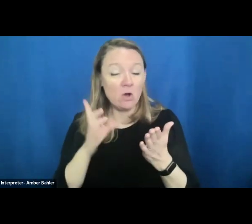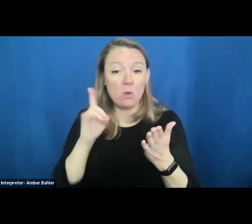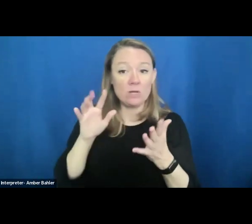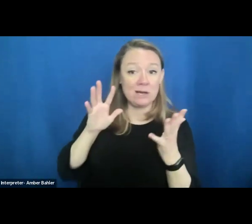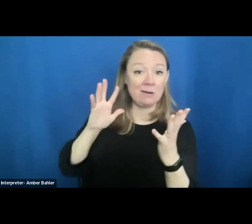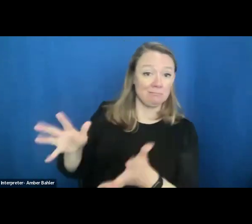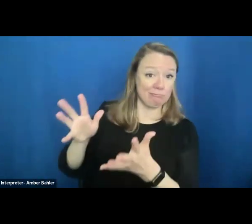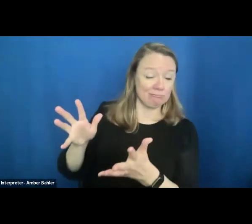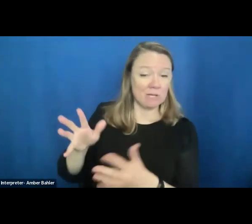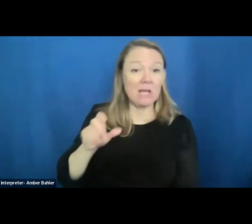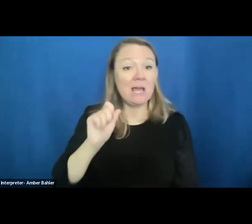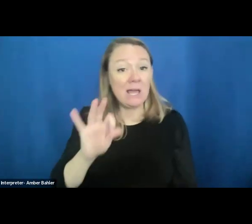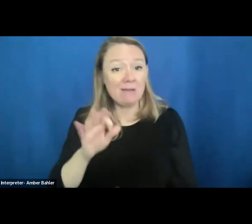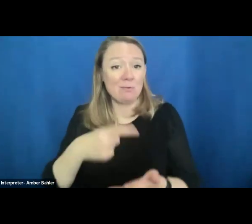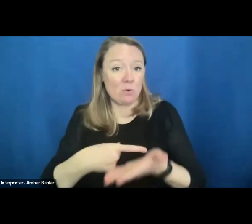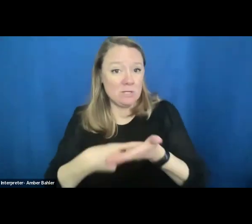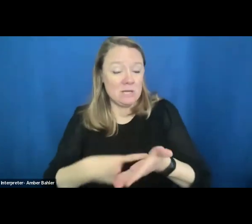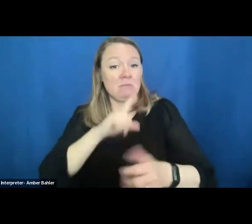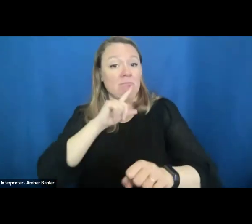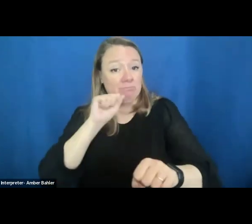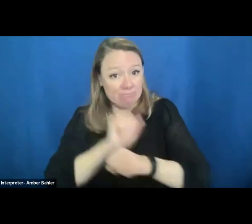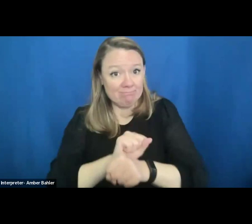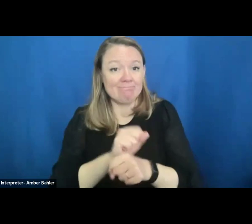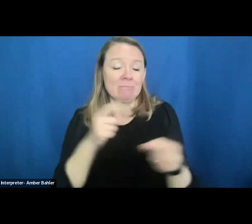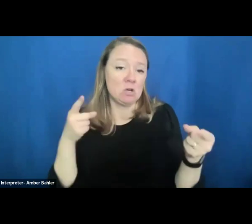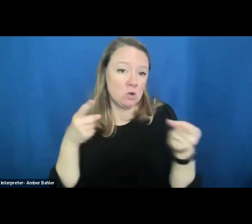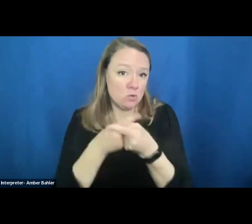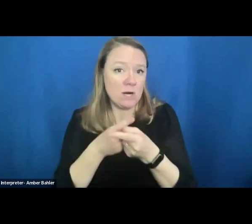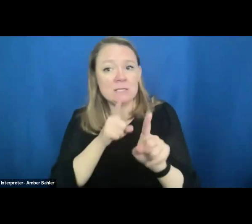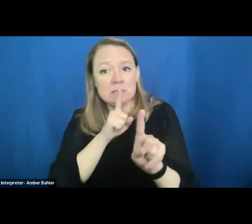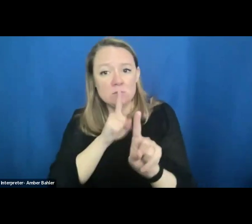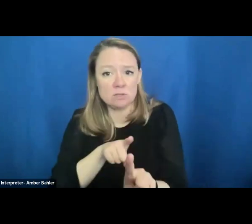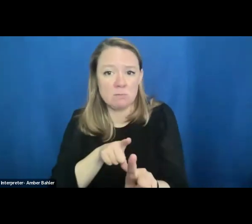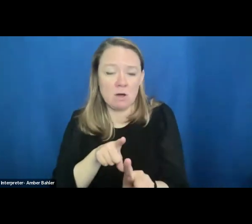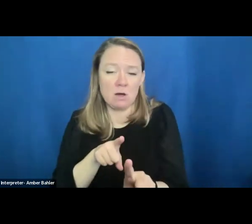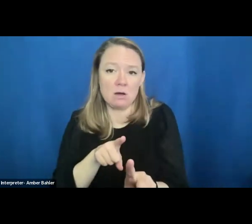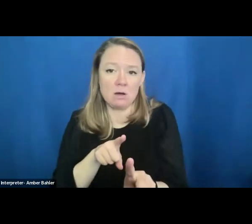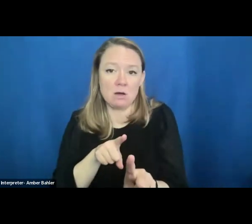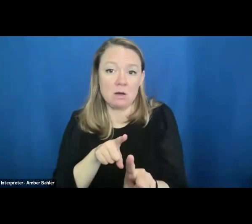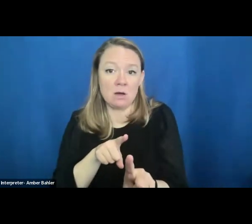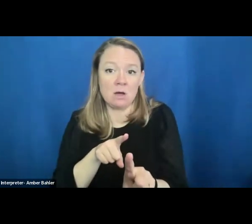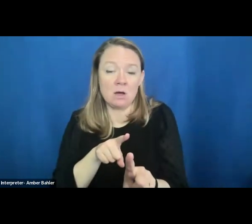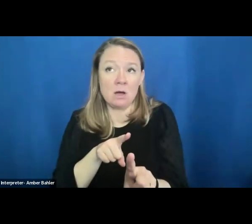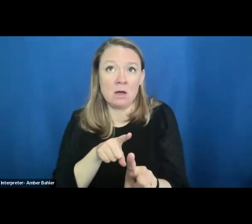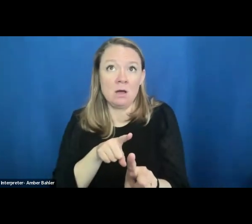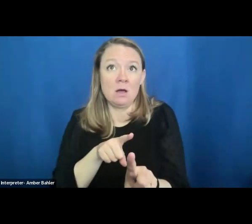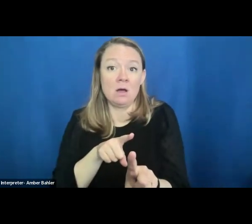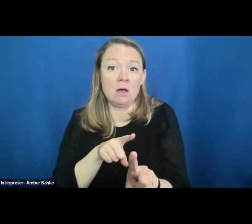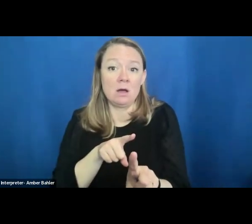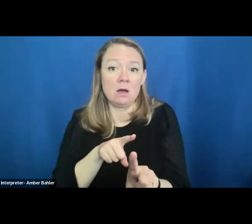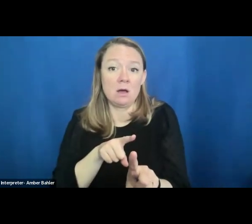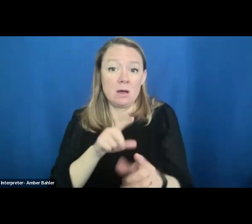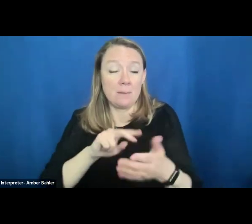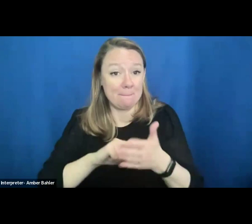crisis response, then the idea of persons that we are supposed to be serving don't